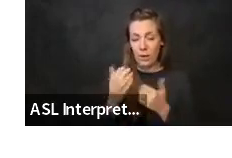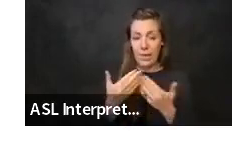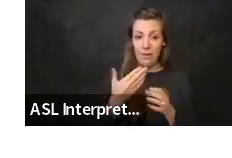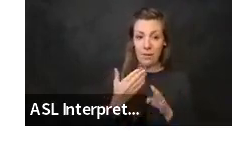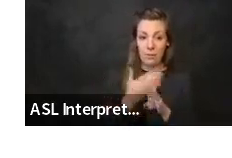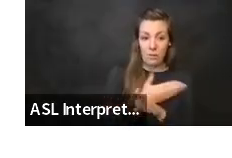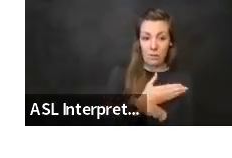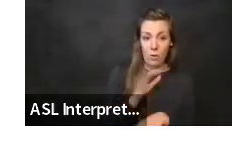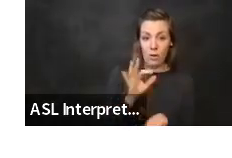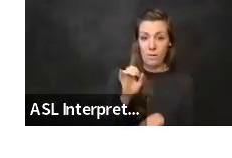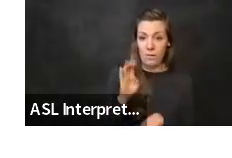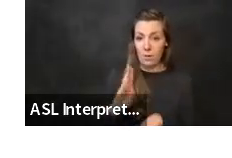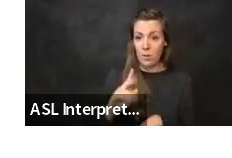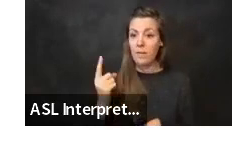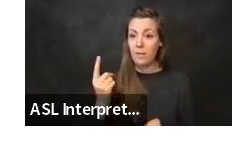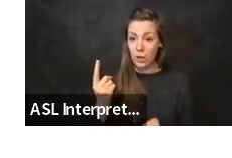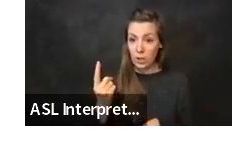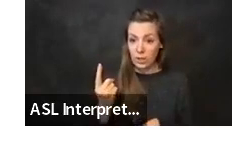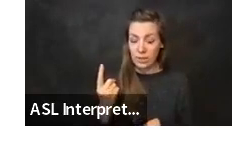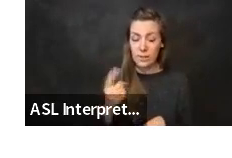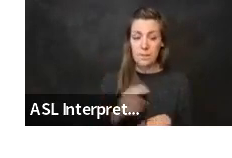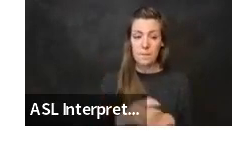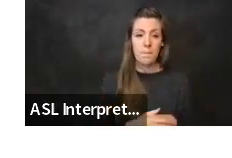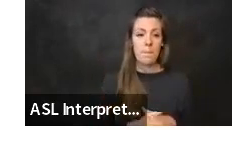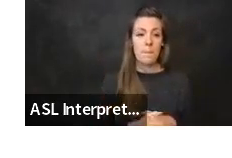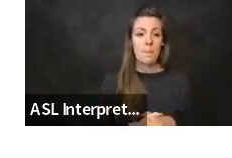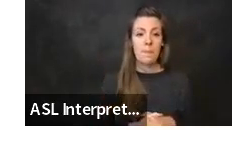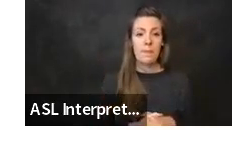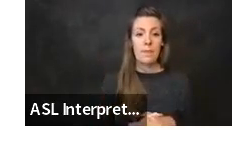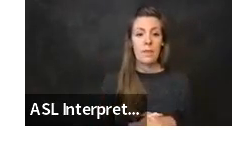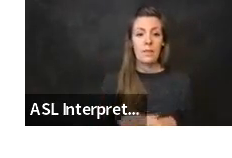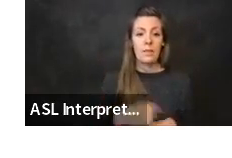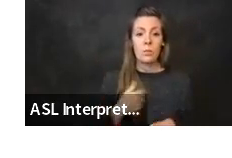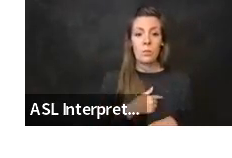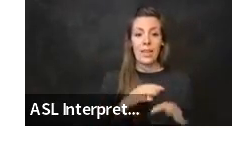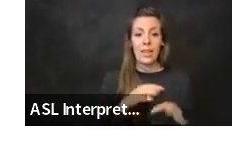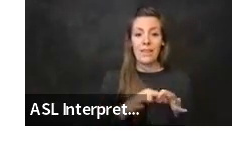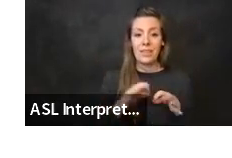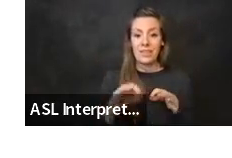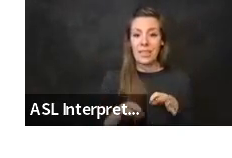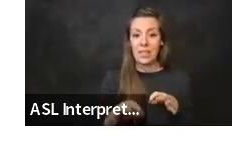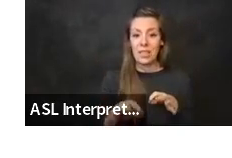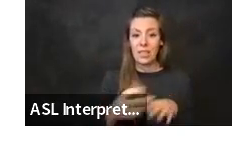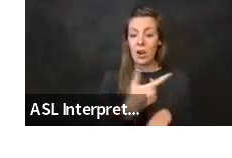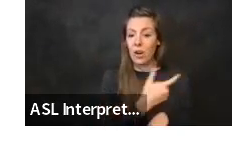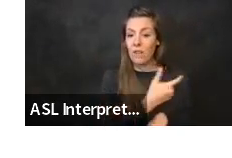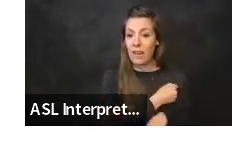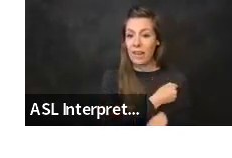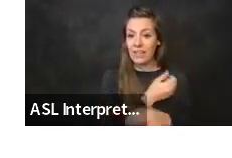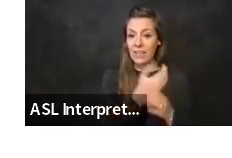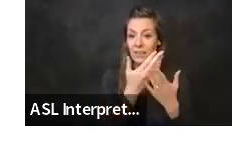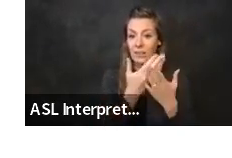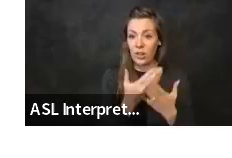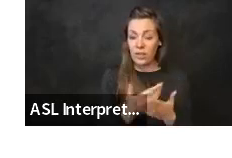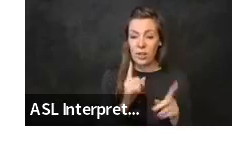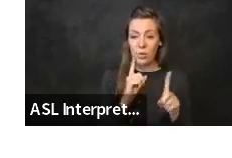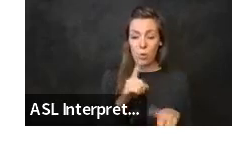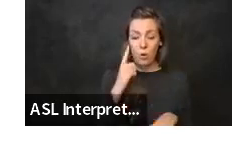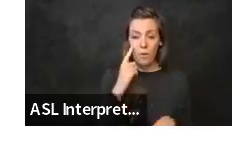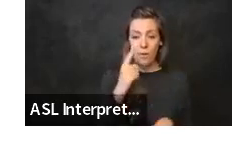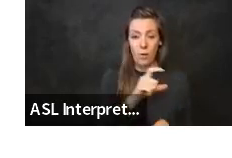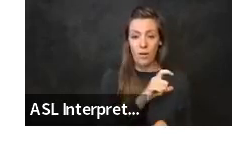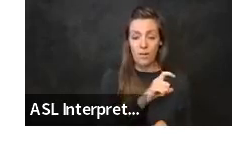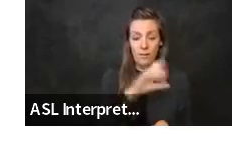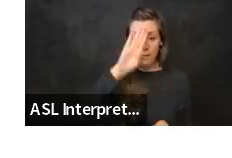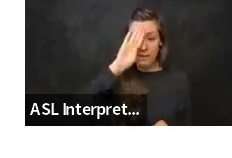1st. In addition, we have extended our vaccine verification order for fire, law,